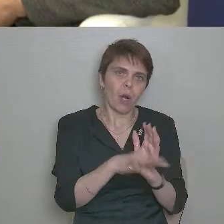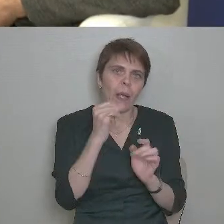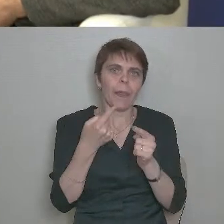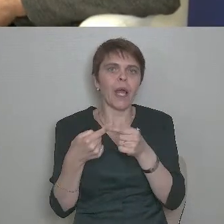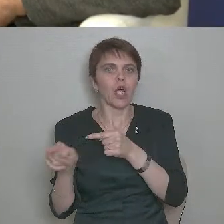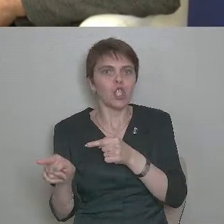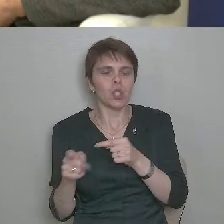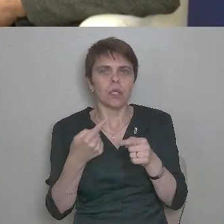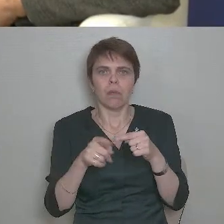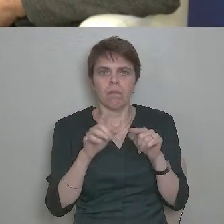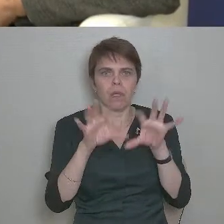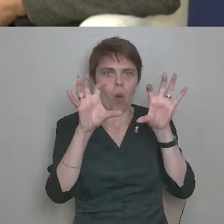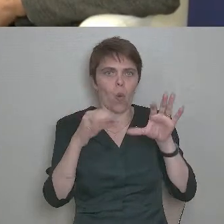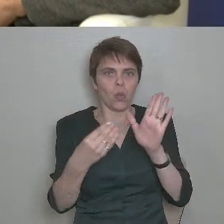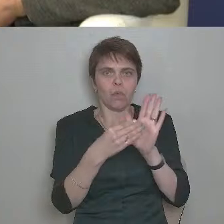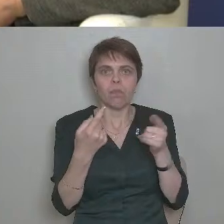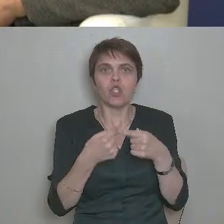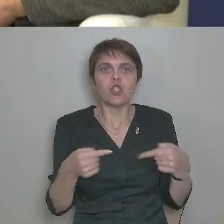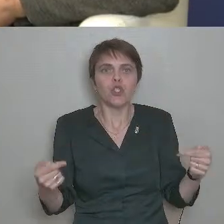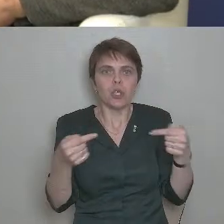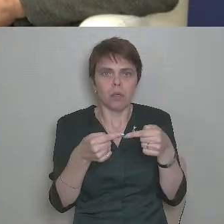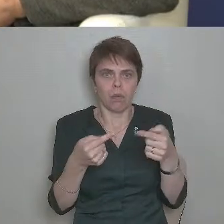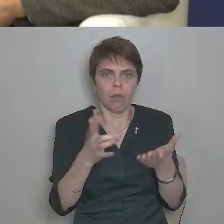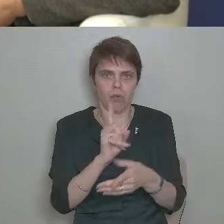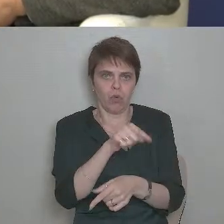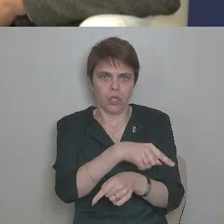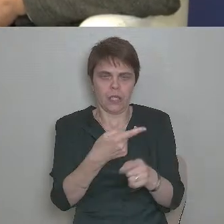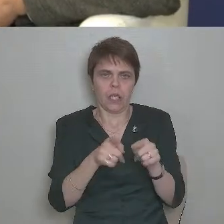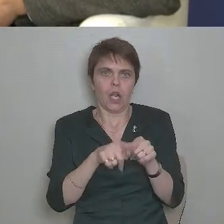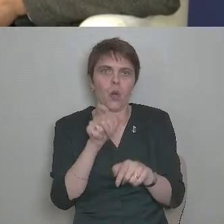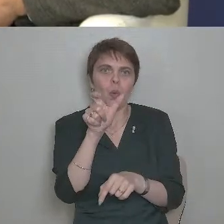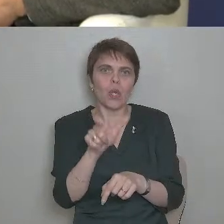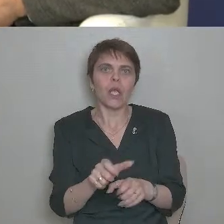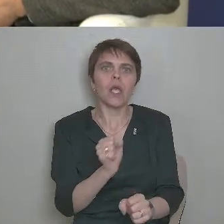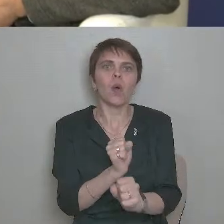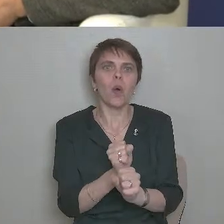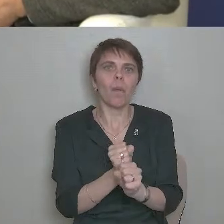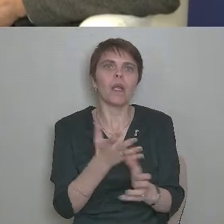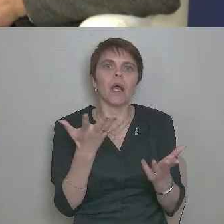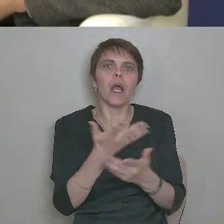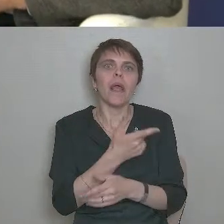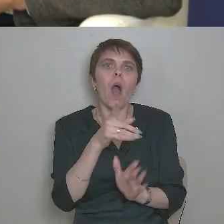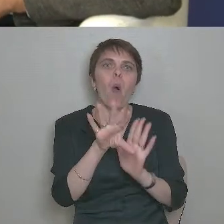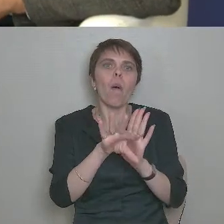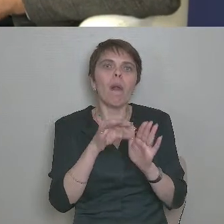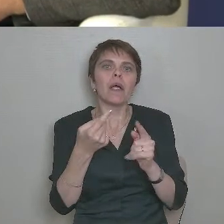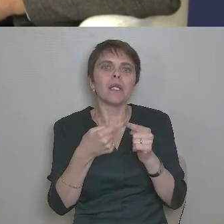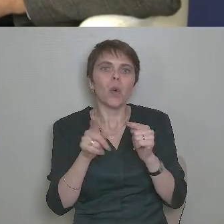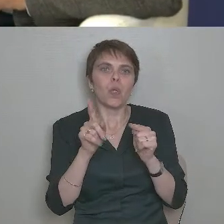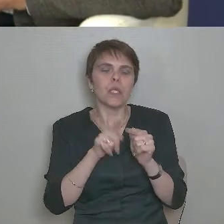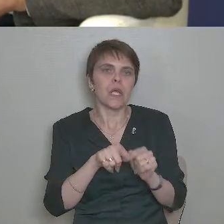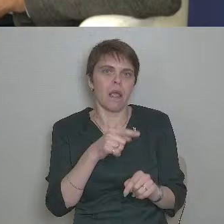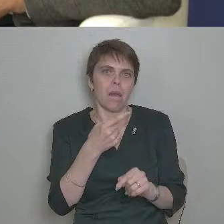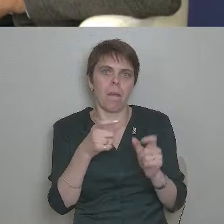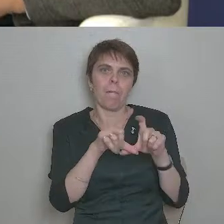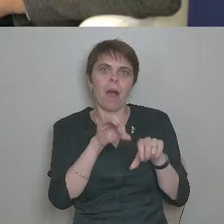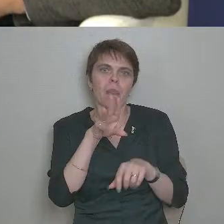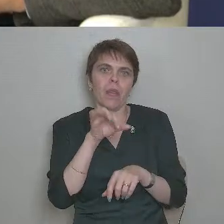both elections. The law does not envisage what this person should do, how this person should